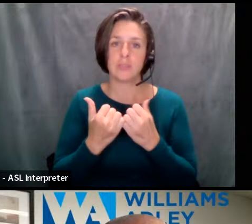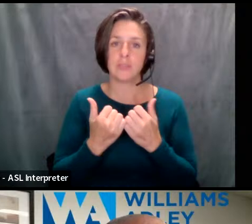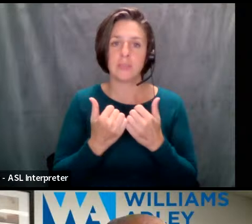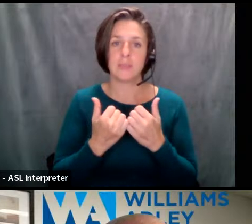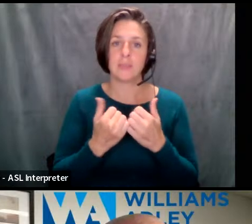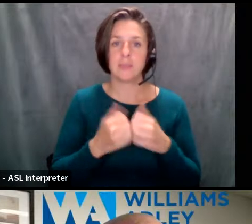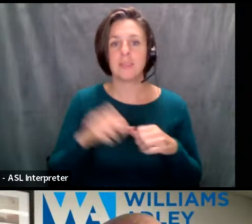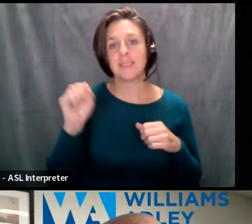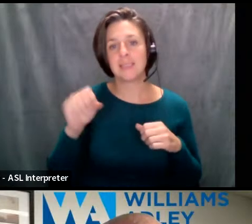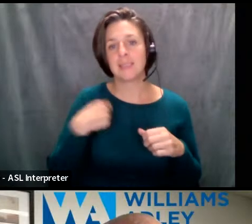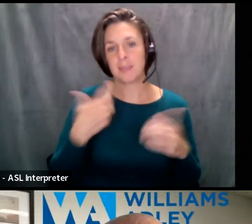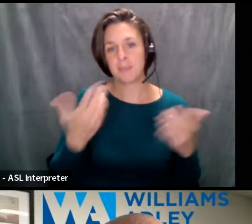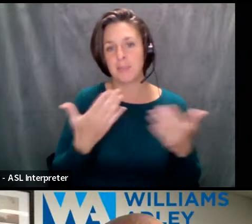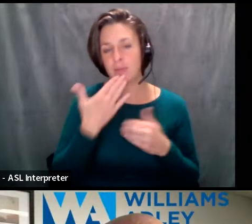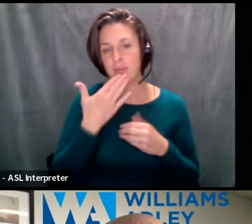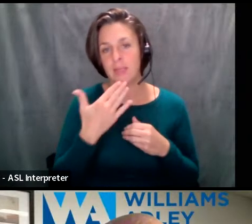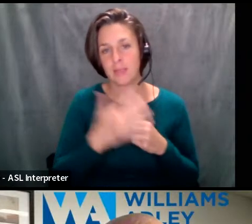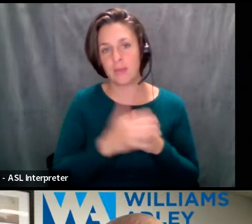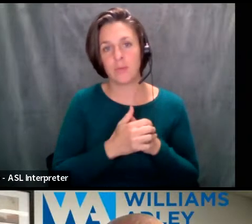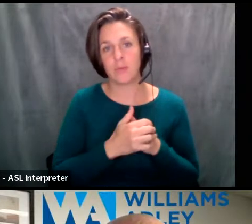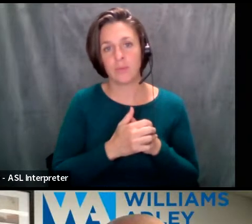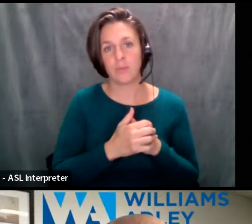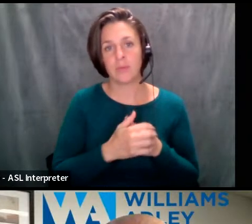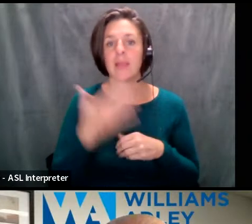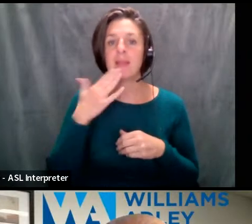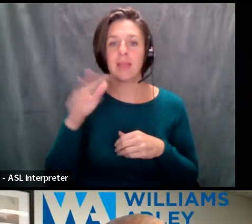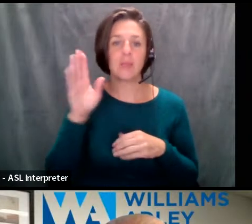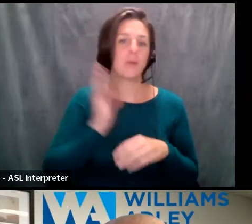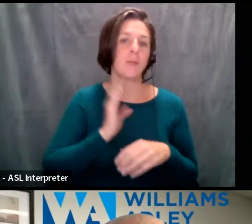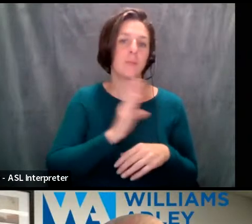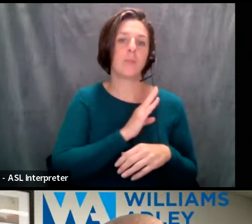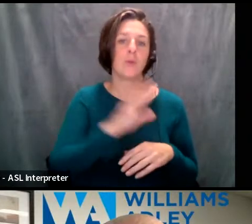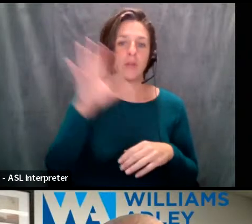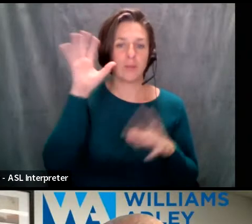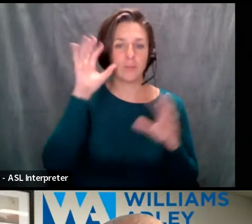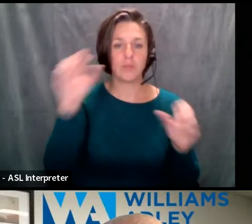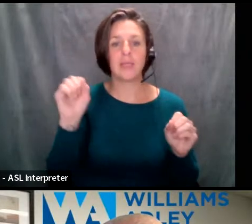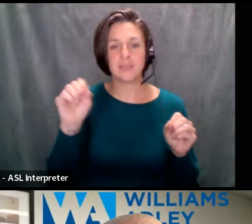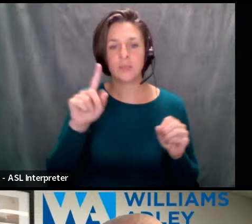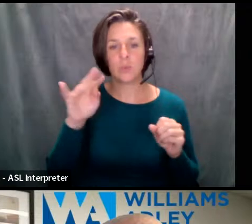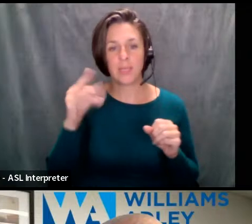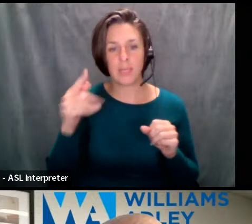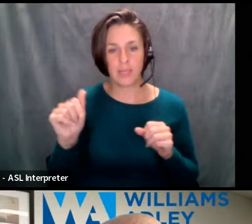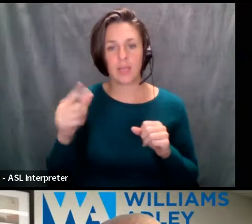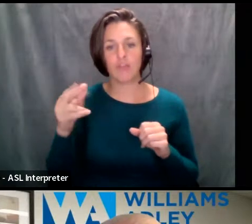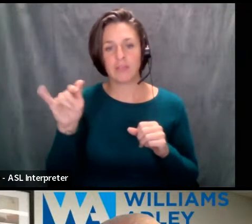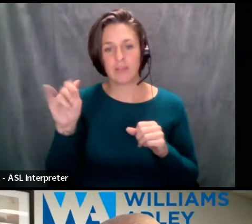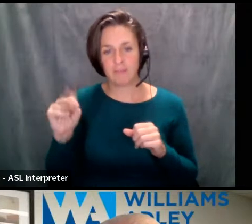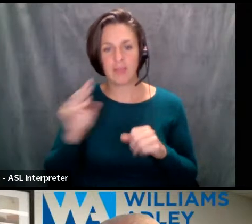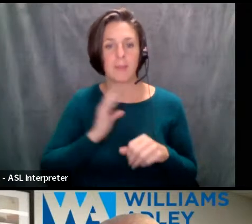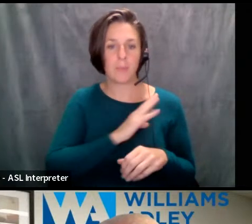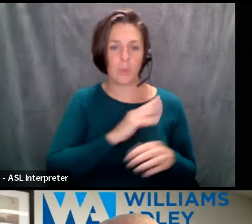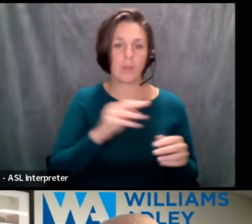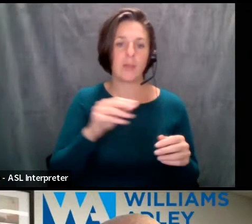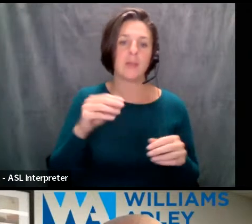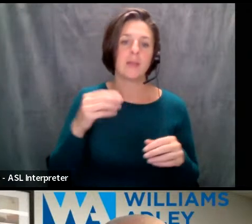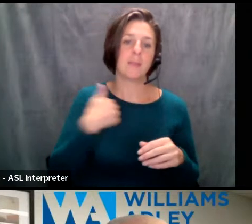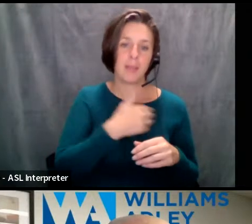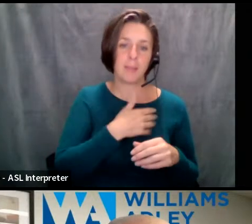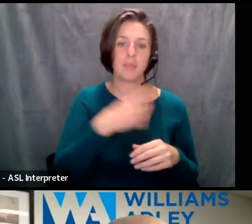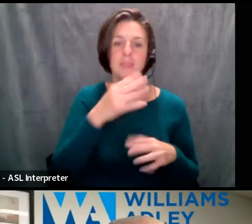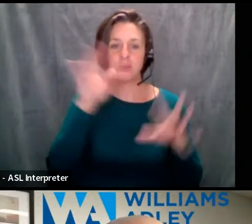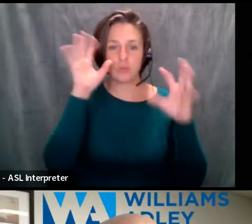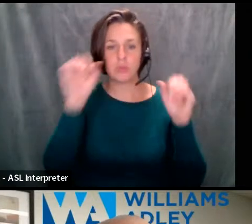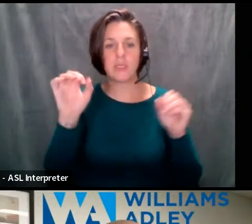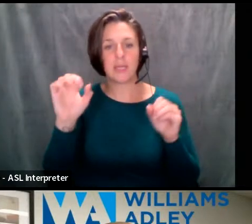Yes, I'm here. Thank you. Thank you, Board President Zuniga, VP Griffin, board members, and Superintendent Booker for the opportunity